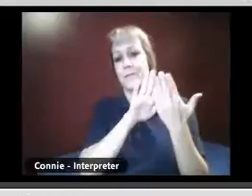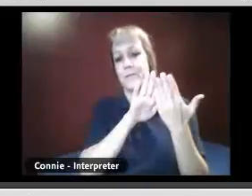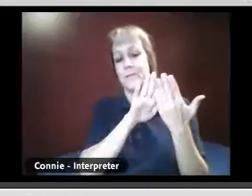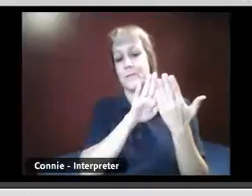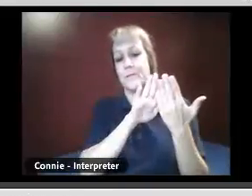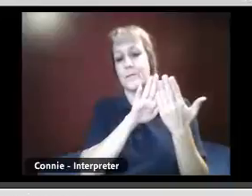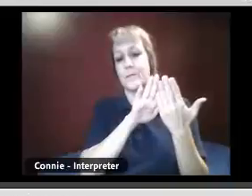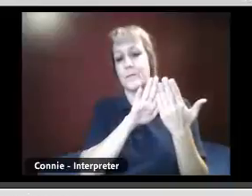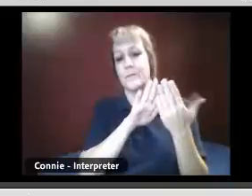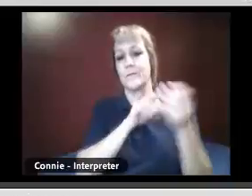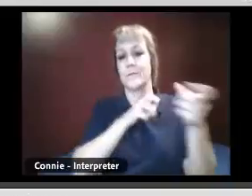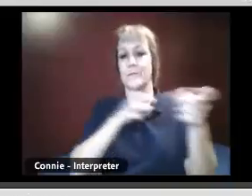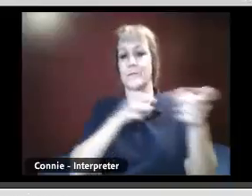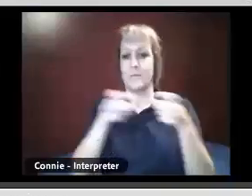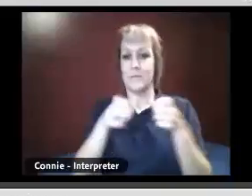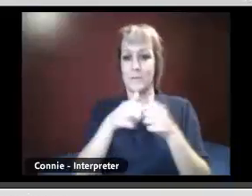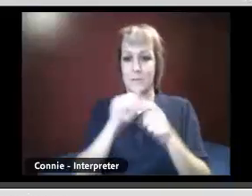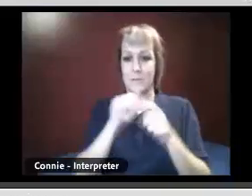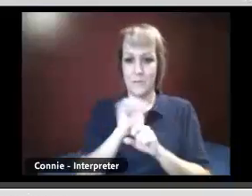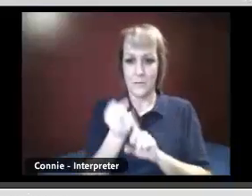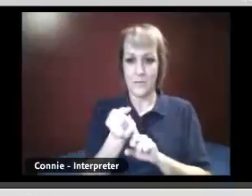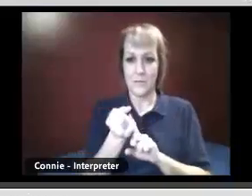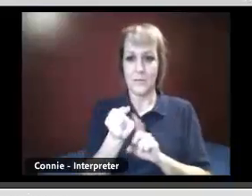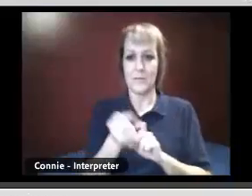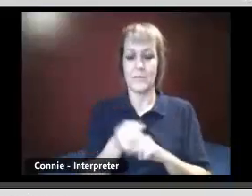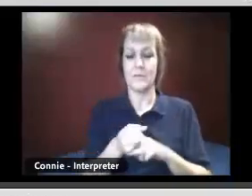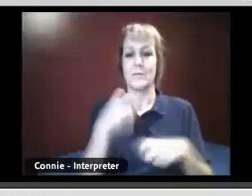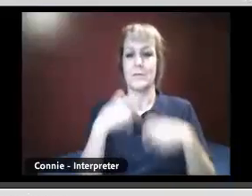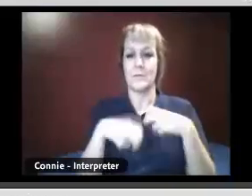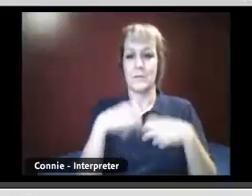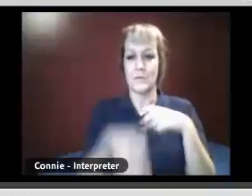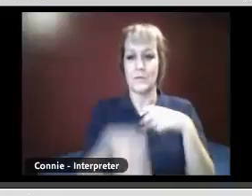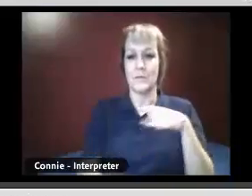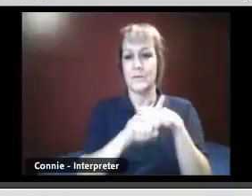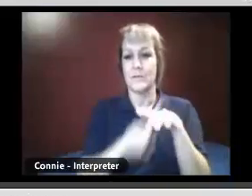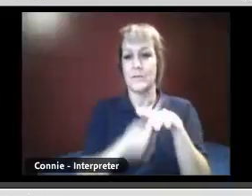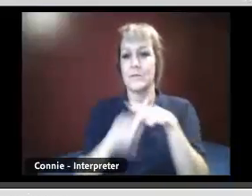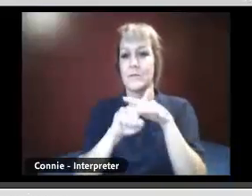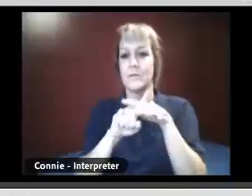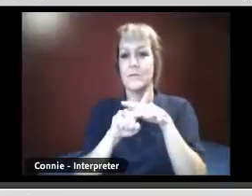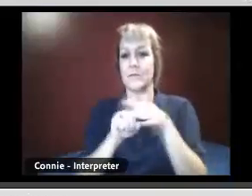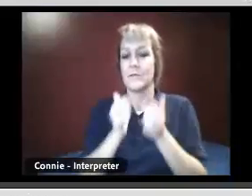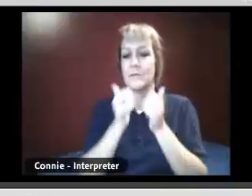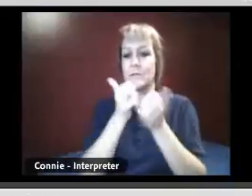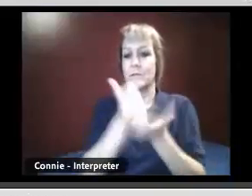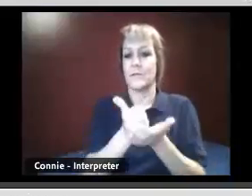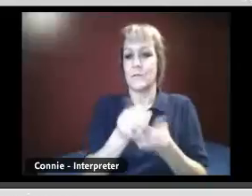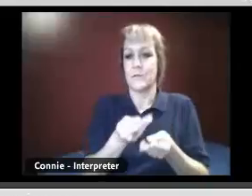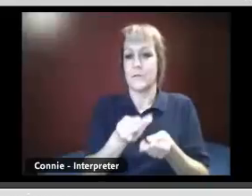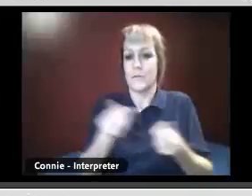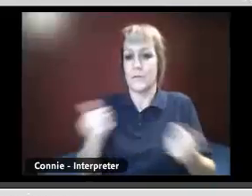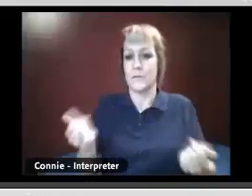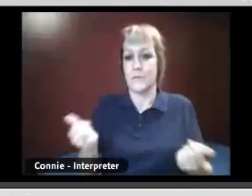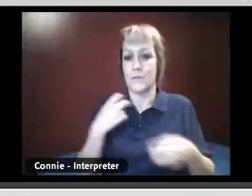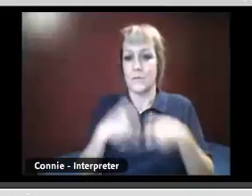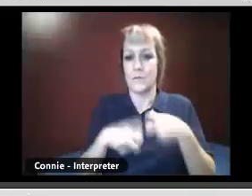in handling situations, issues that occur, in order to solve the problem and still maintain the